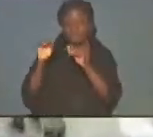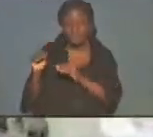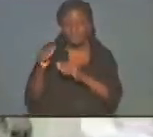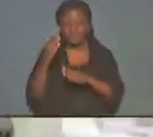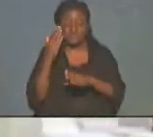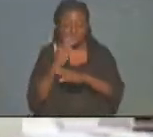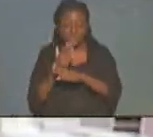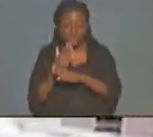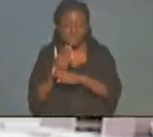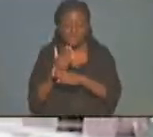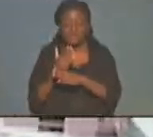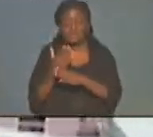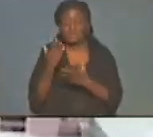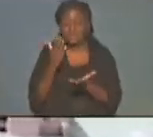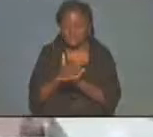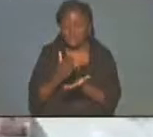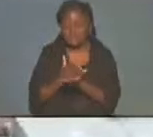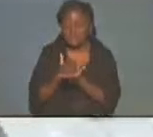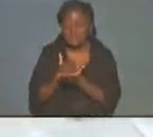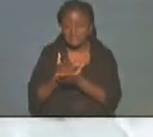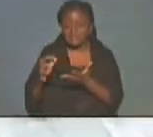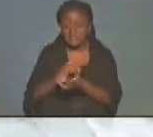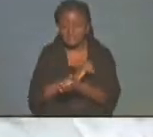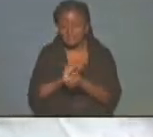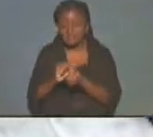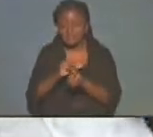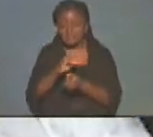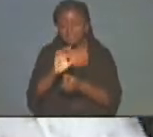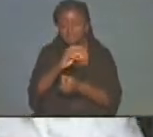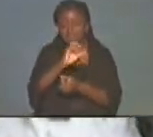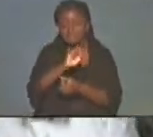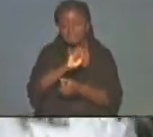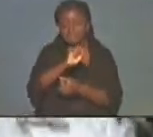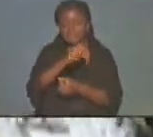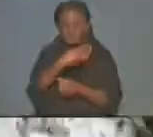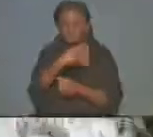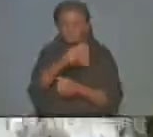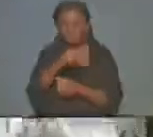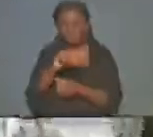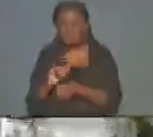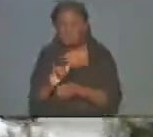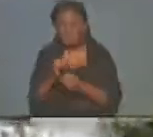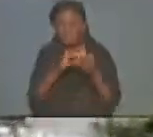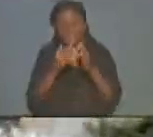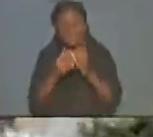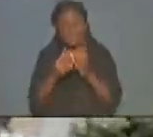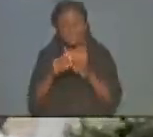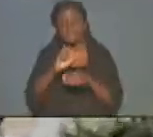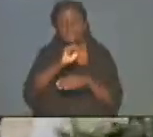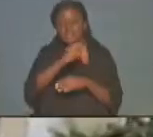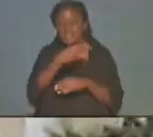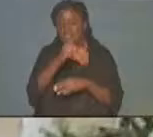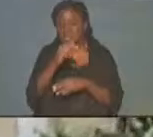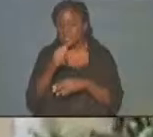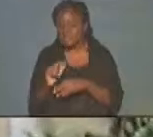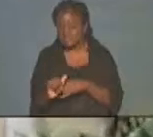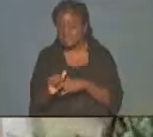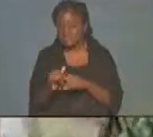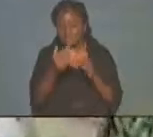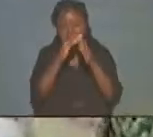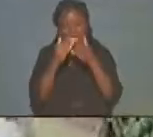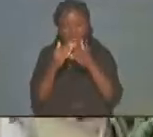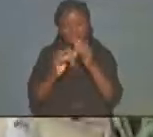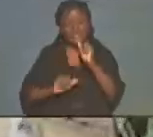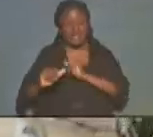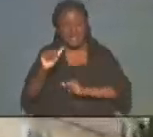of shantytown communities in New Providence and Abaco, the Shantytown Action Task Force has reconvened. And according to